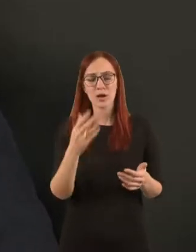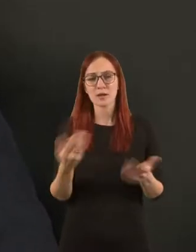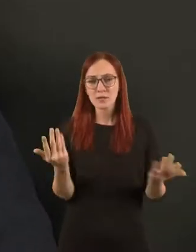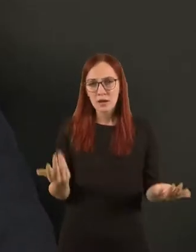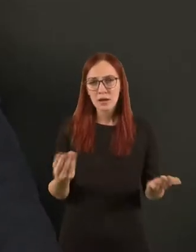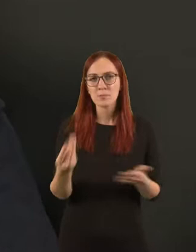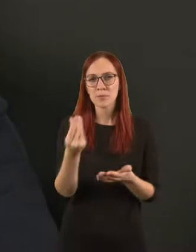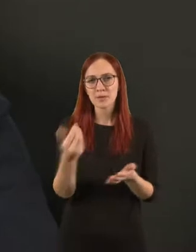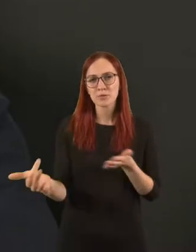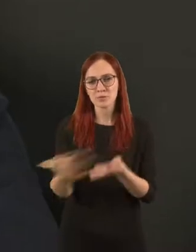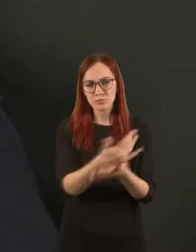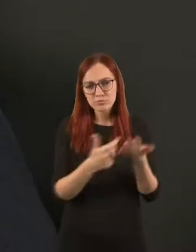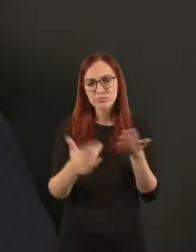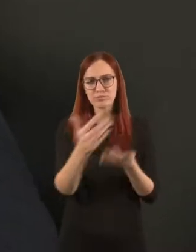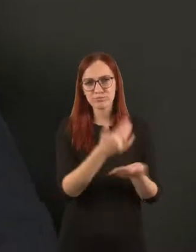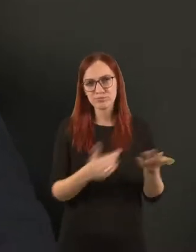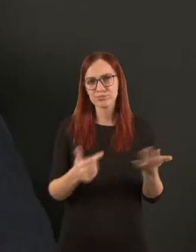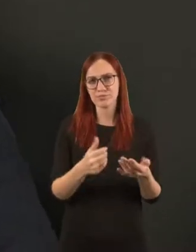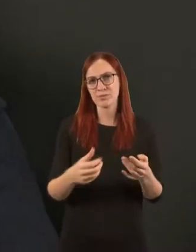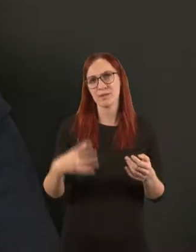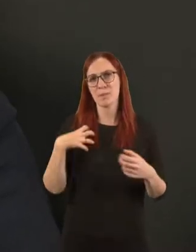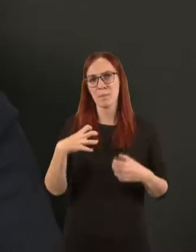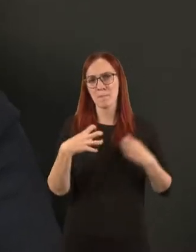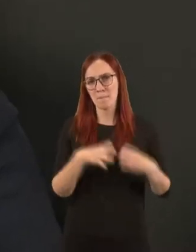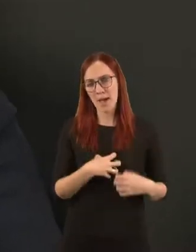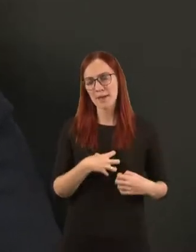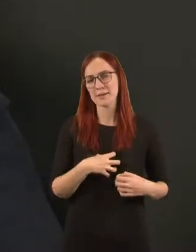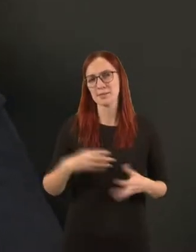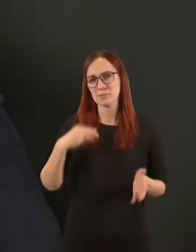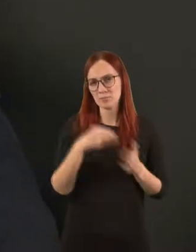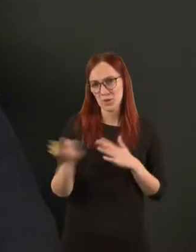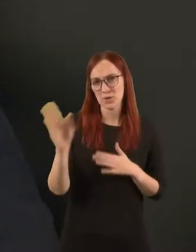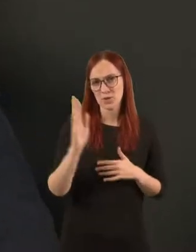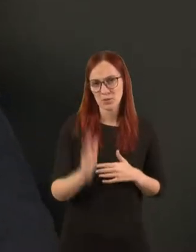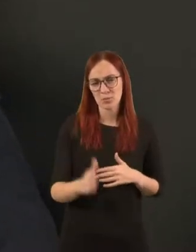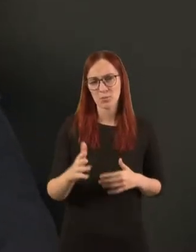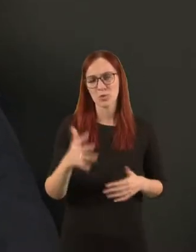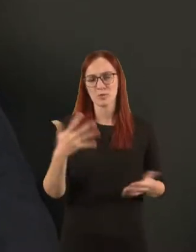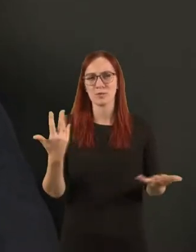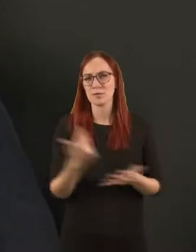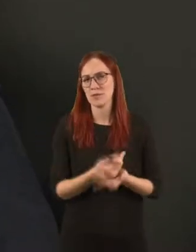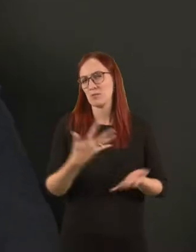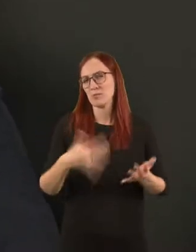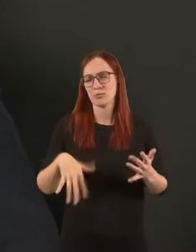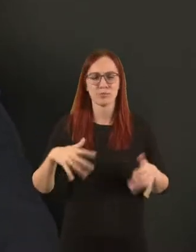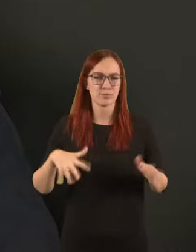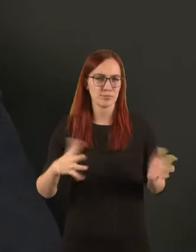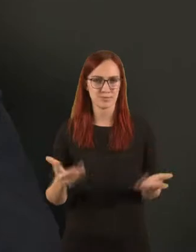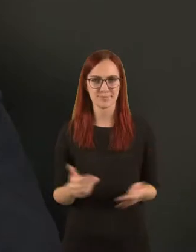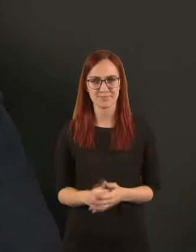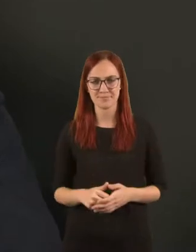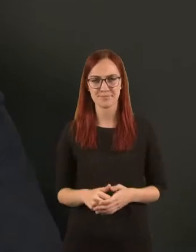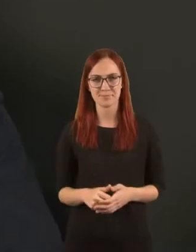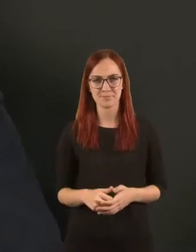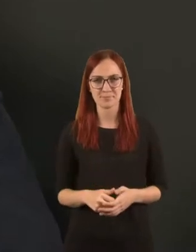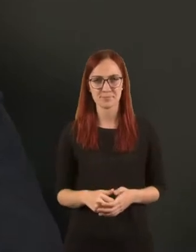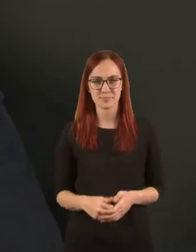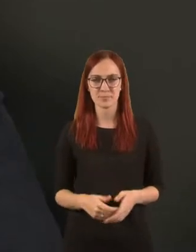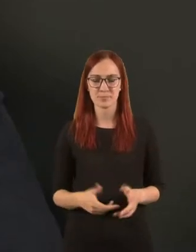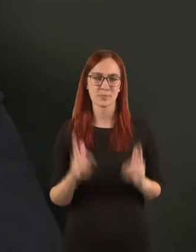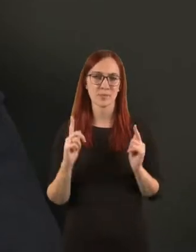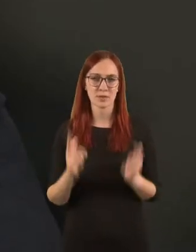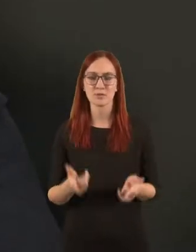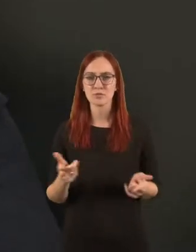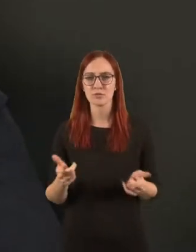So there is a huge lack of trust that the collected tax revenue will be used